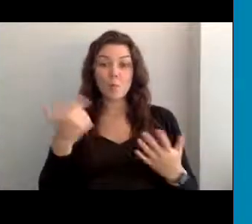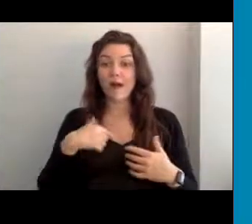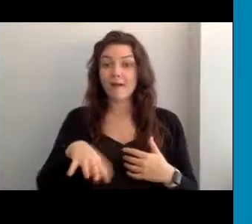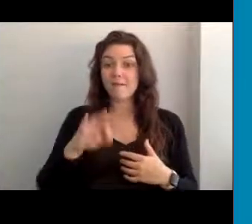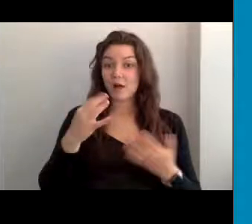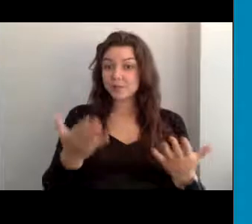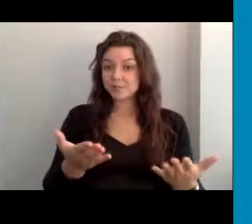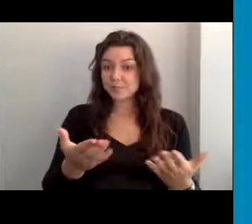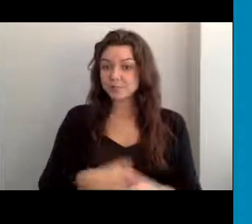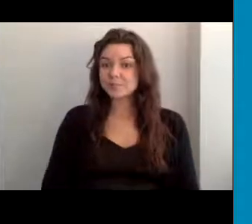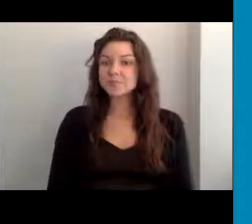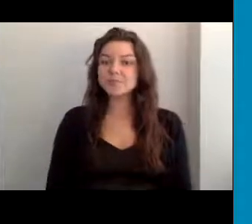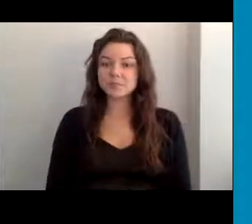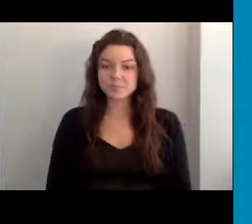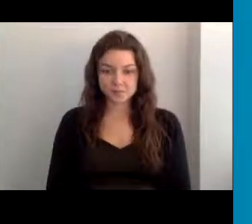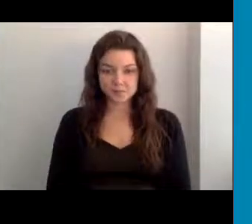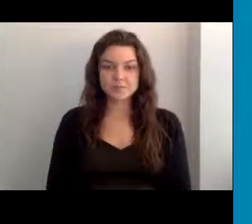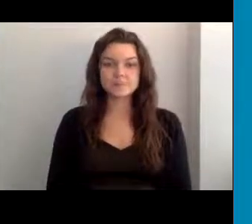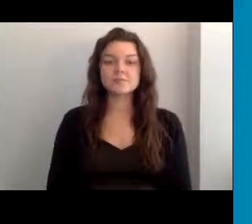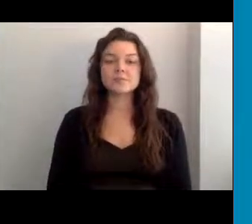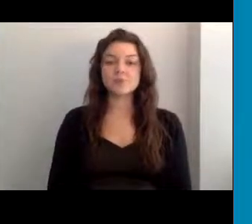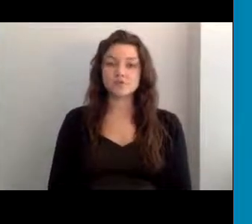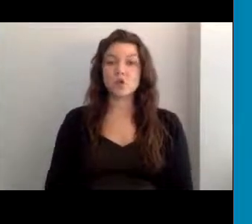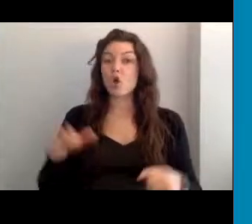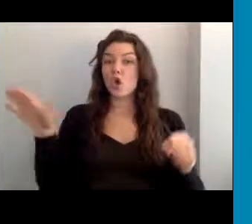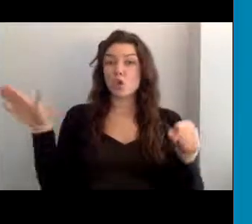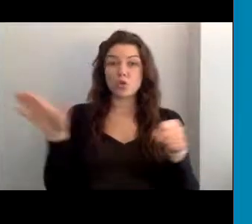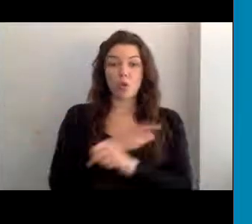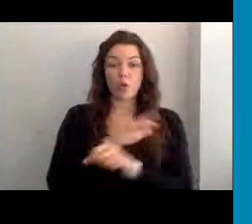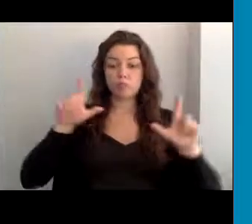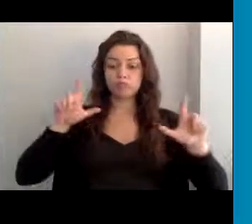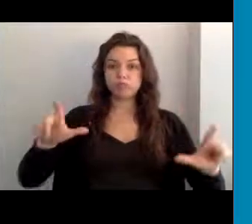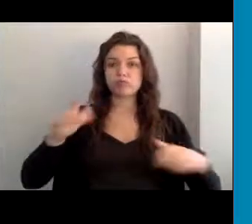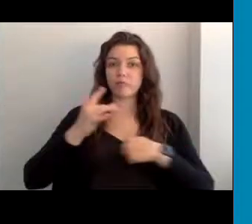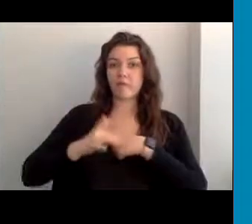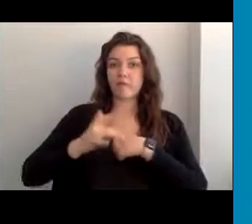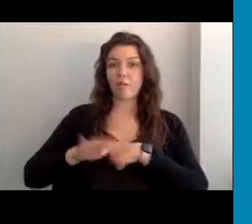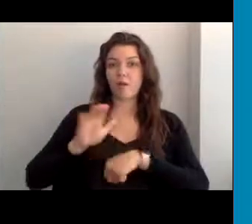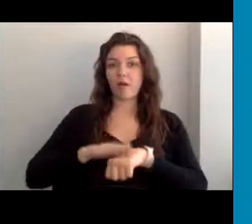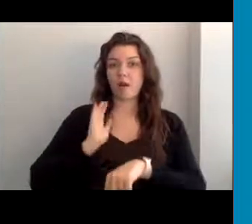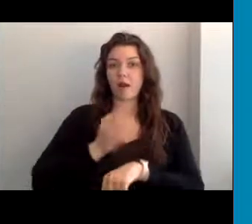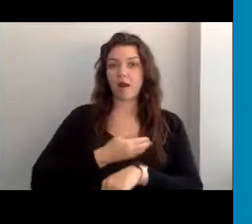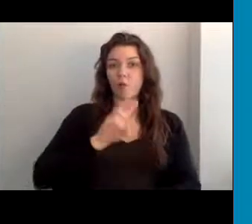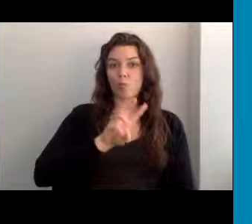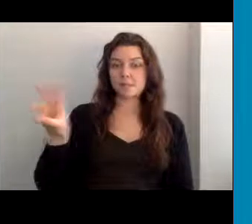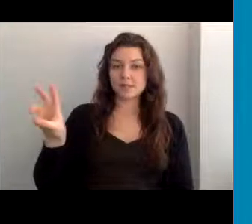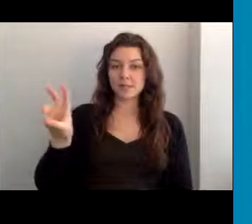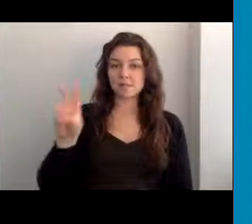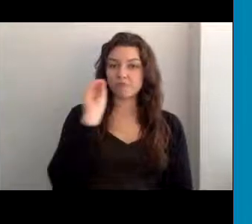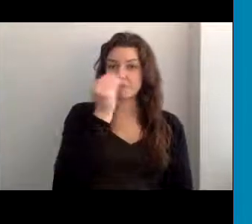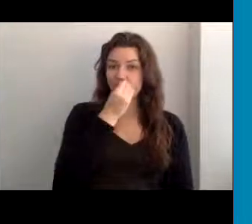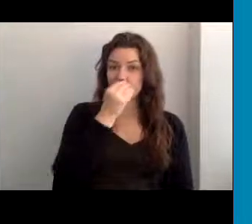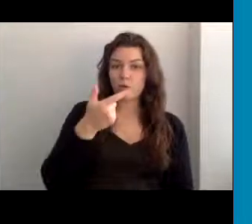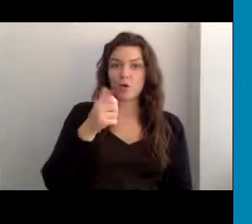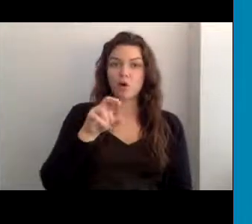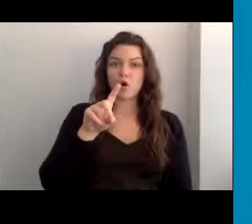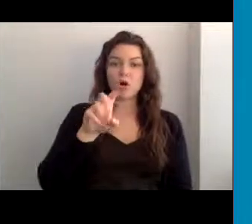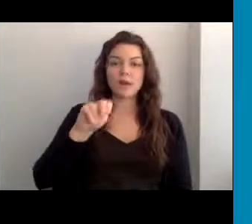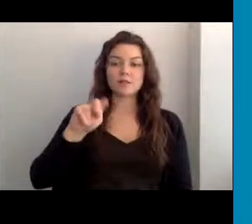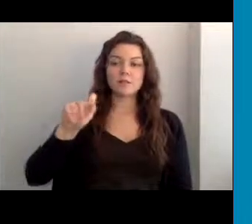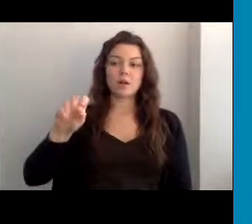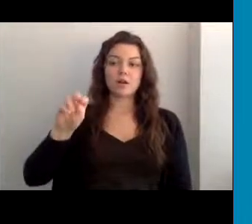word search. The whole word search is actually available on our website at flowergarden.noaa.gov. And this is just one little section out